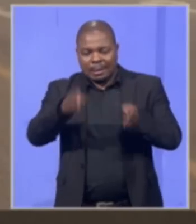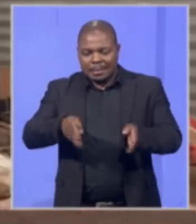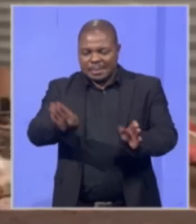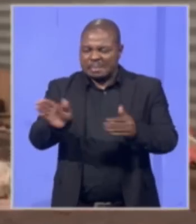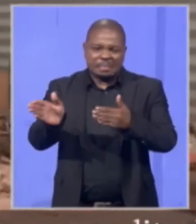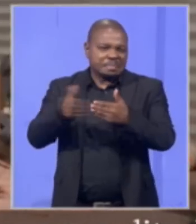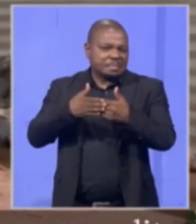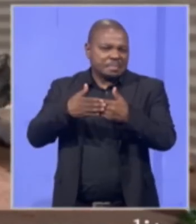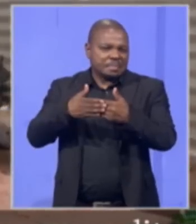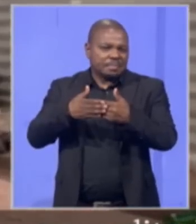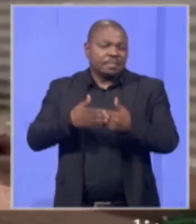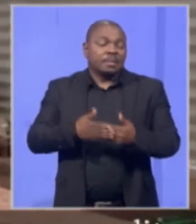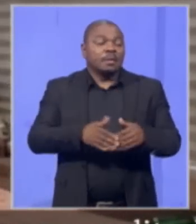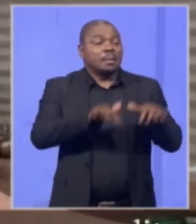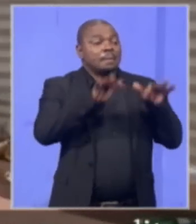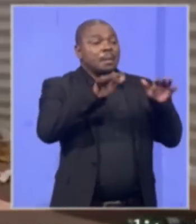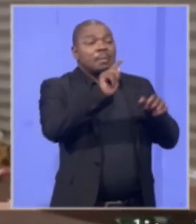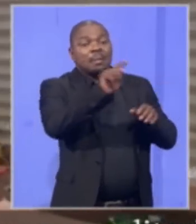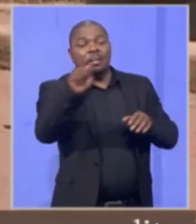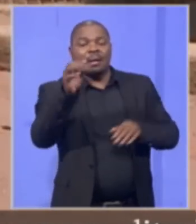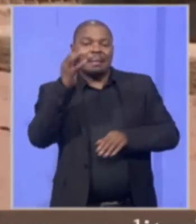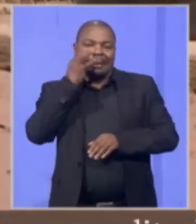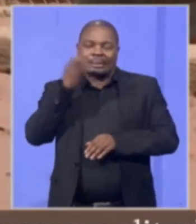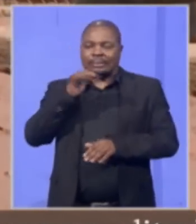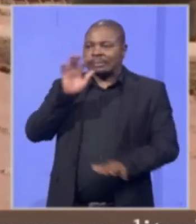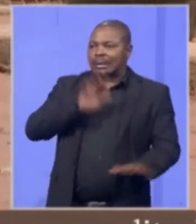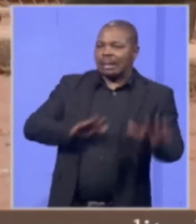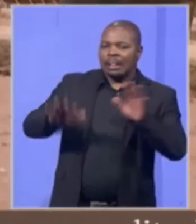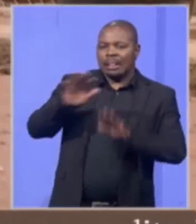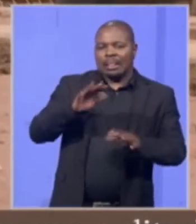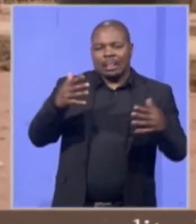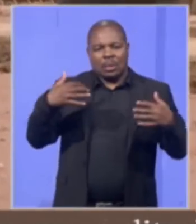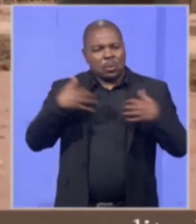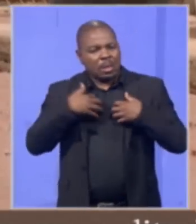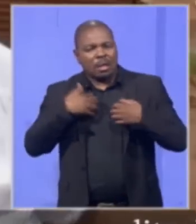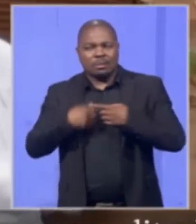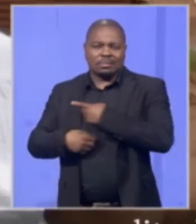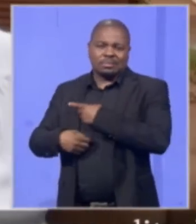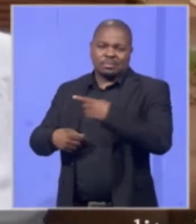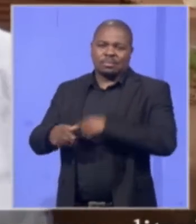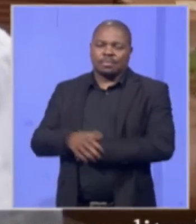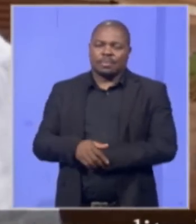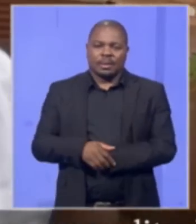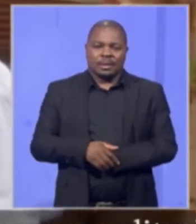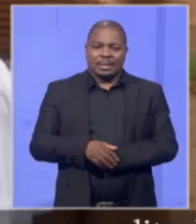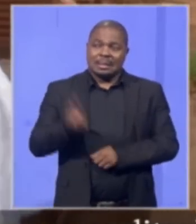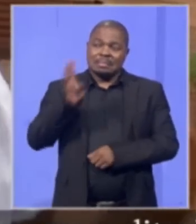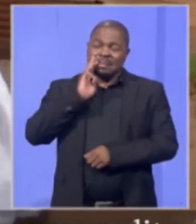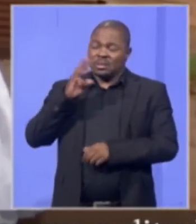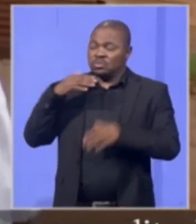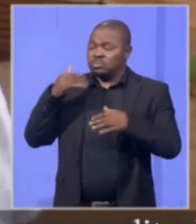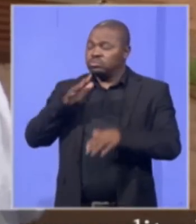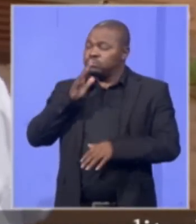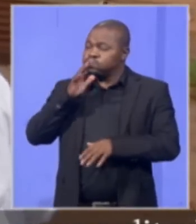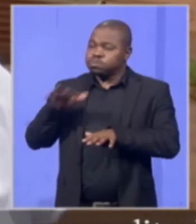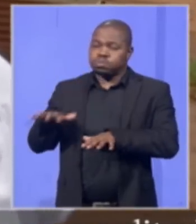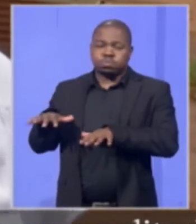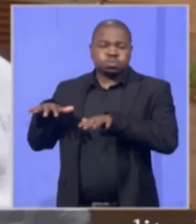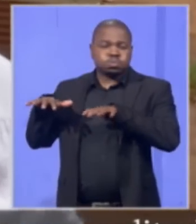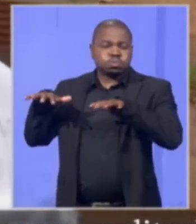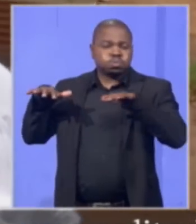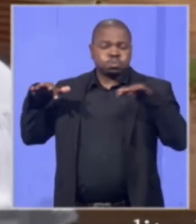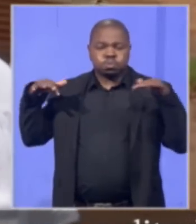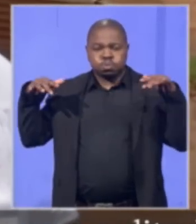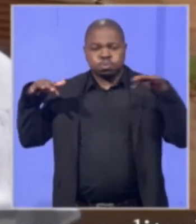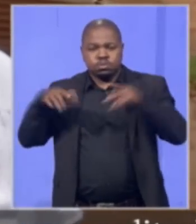tswaletswe fela baagi ba re tiragalo eo e ba tsentse tsebetsebe. Metsi a na le mantsi go tswa ka fa le ka fa a